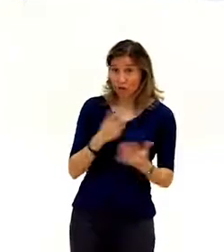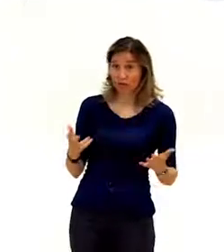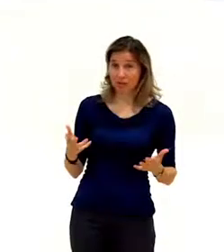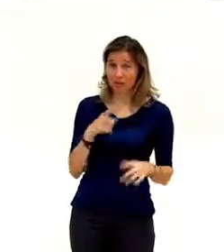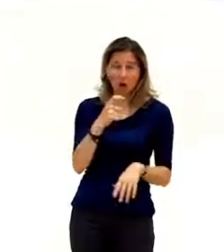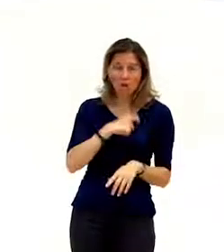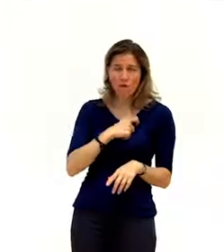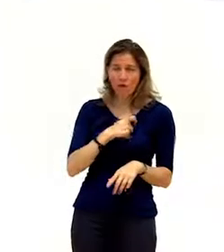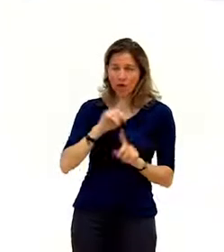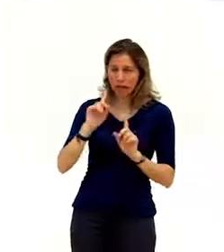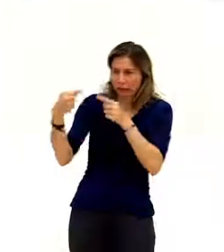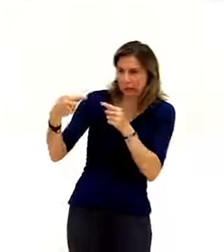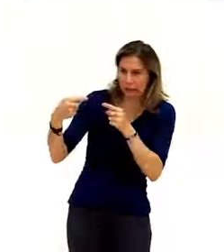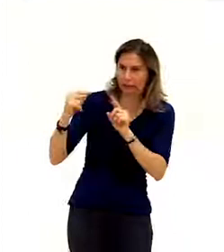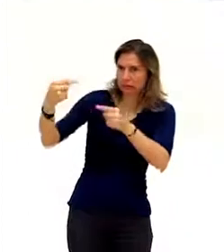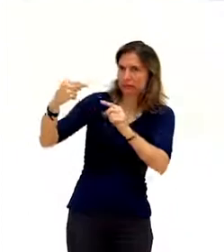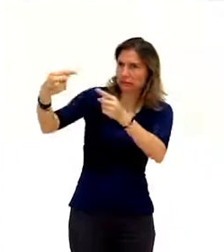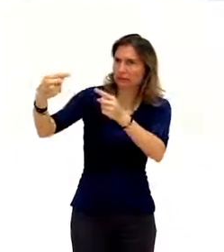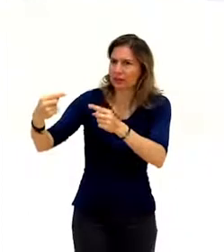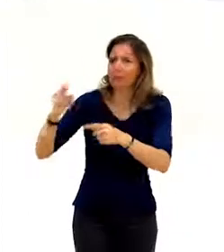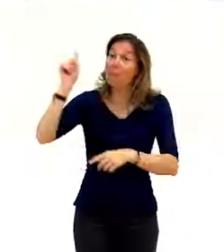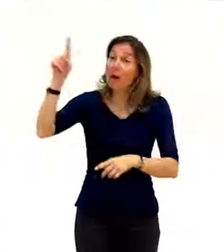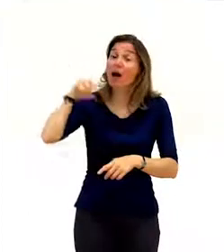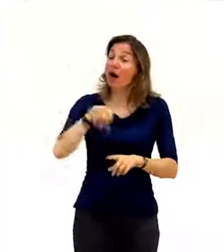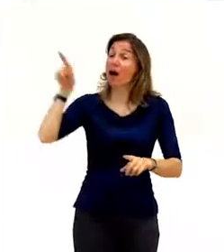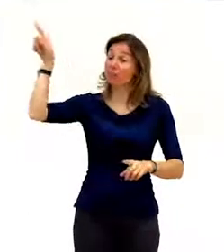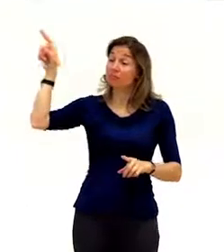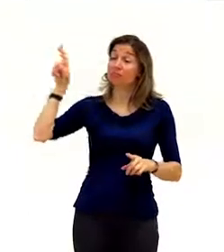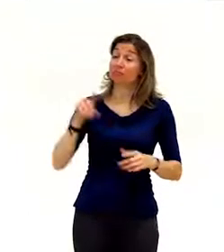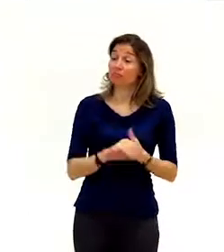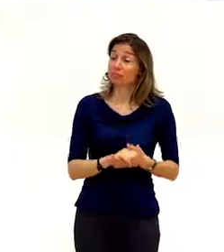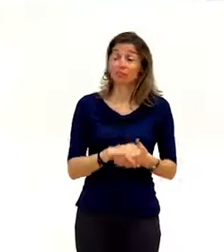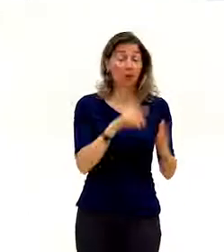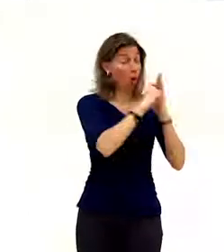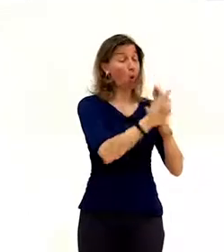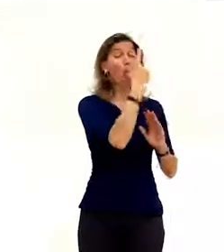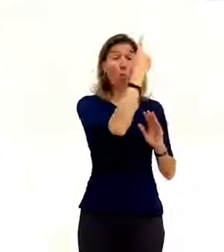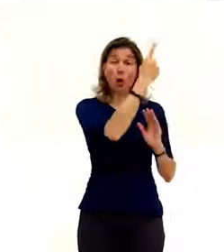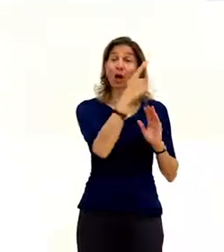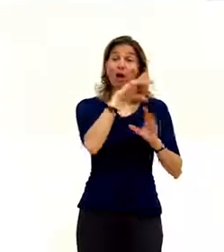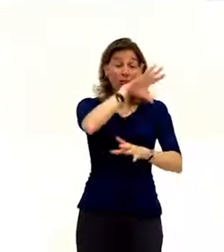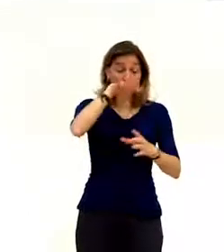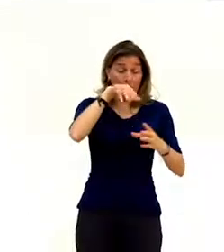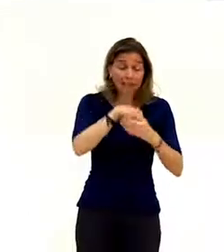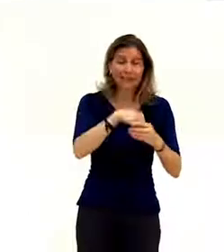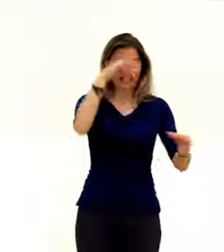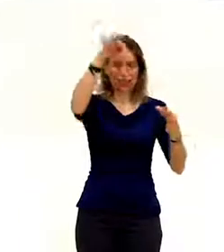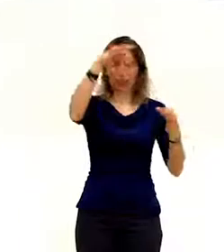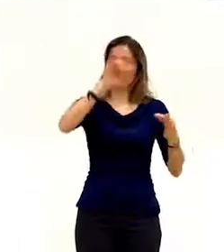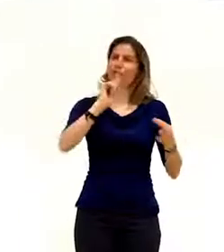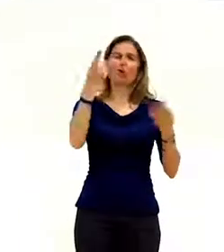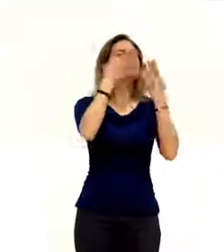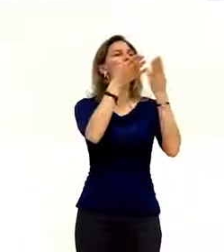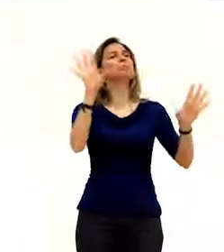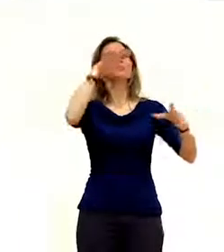Article 1 of the Public Sector Directive focuses on the subject matter and scope of the instrument.